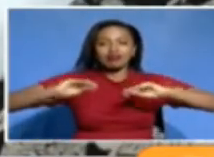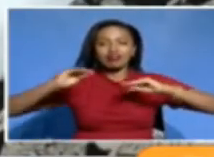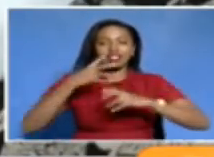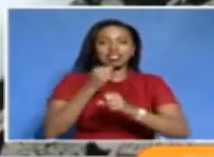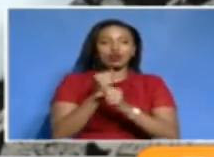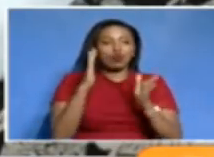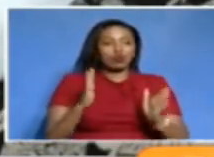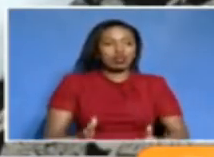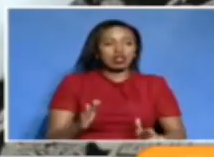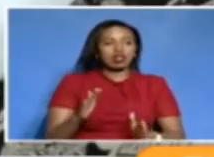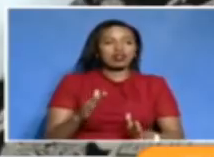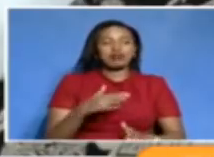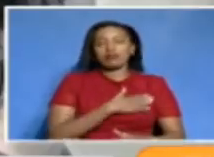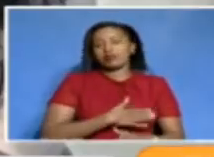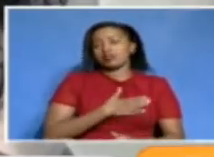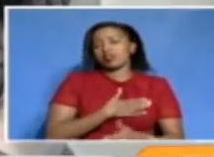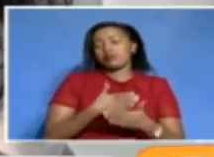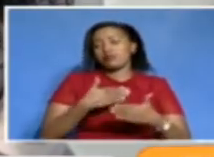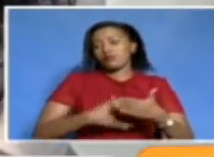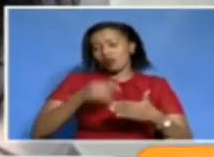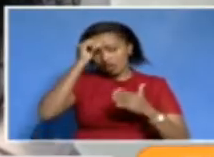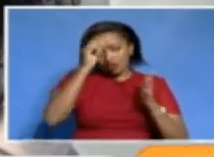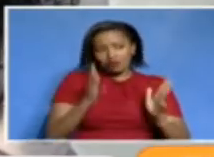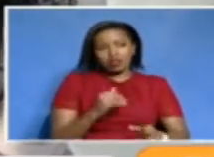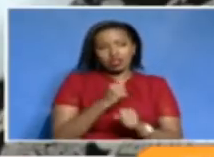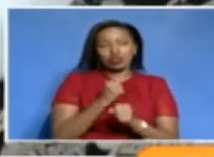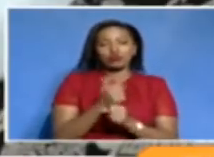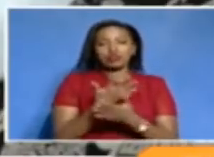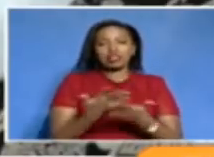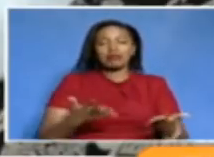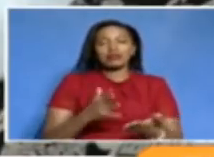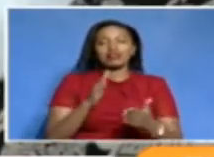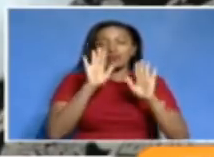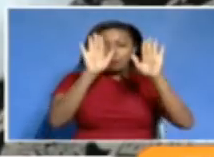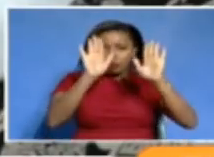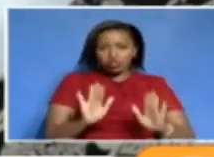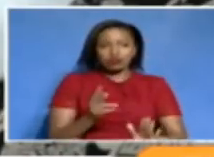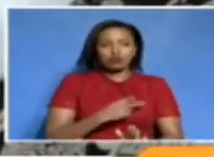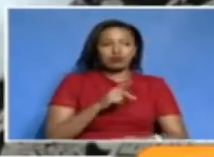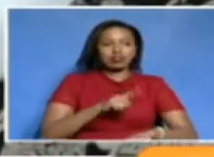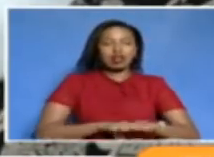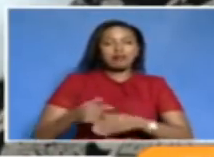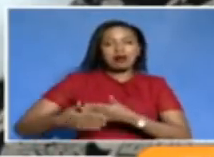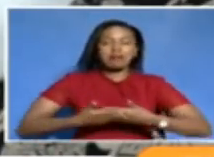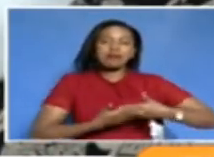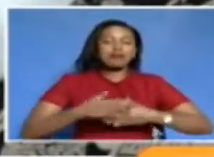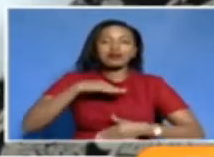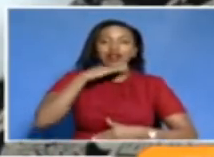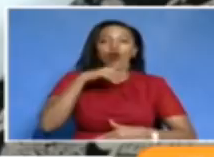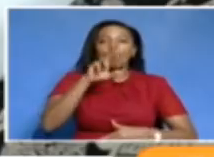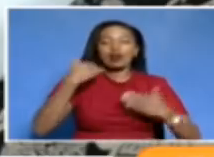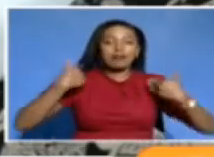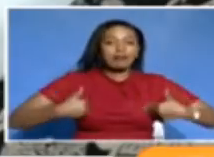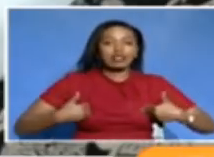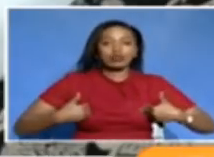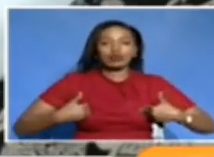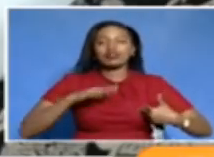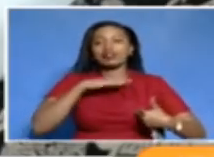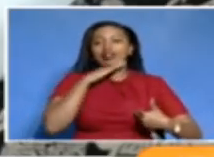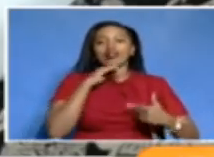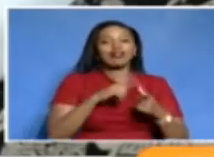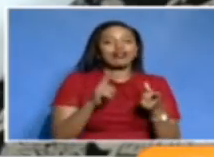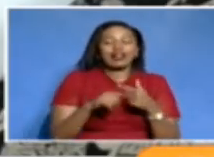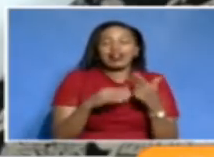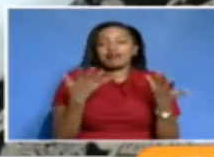jambo, awe kwanza na consult. Unaona sasa mtoto akikufa, hawezi rudi ama mtu. Sasa wenye